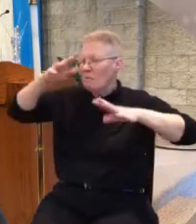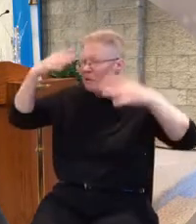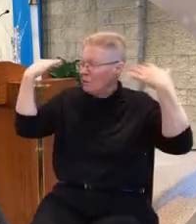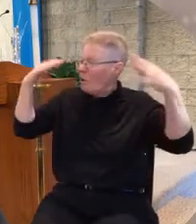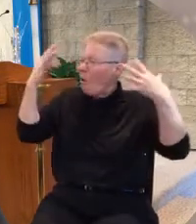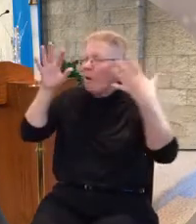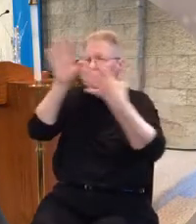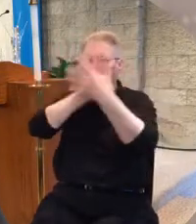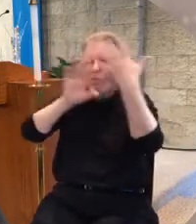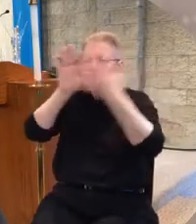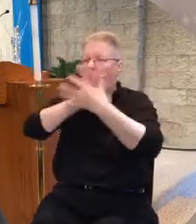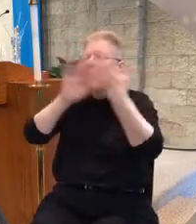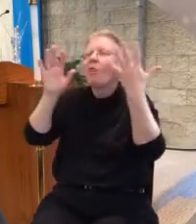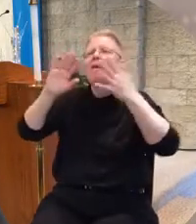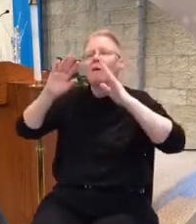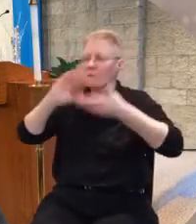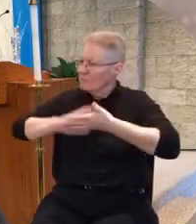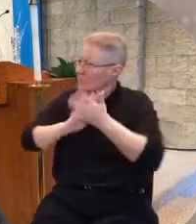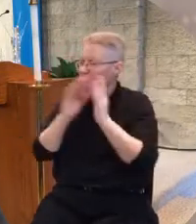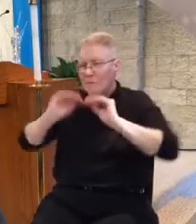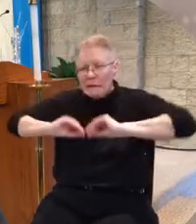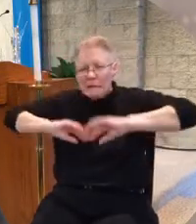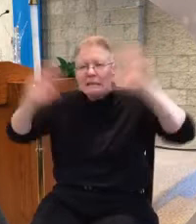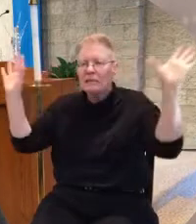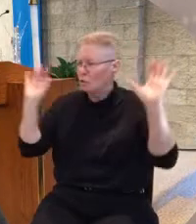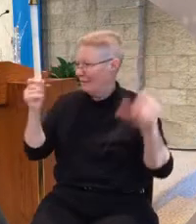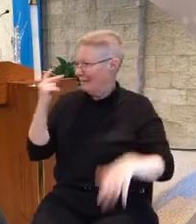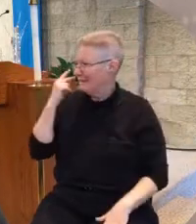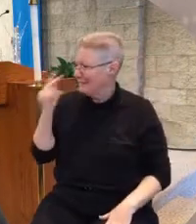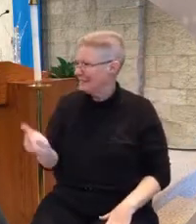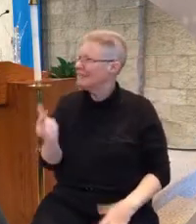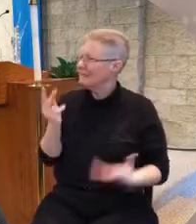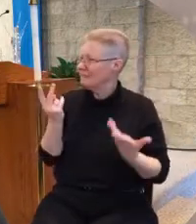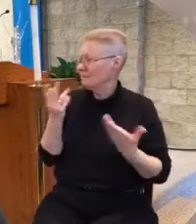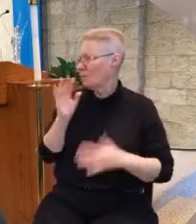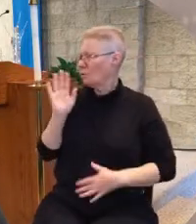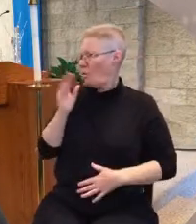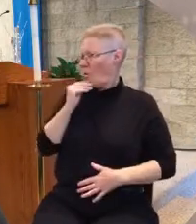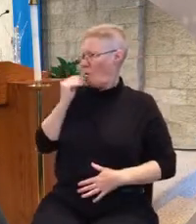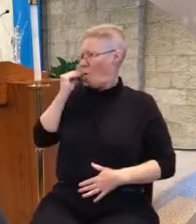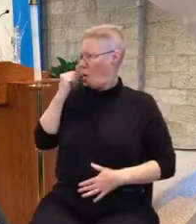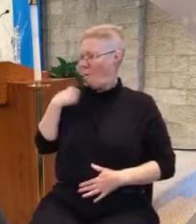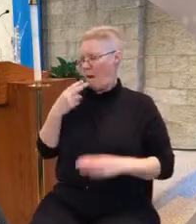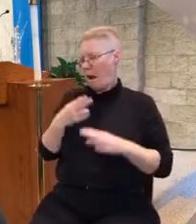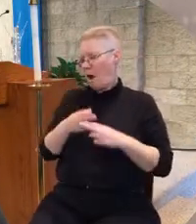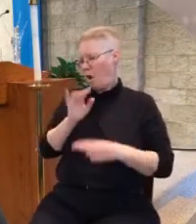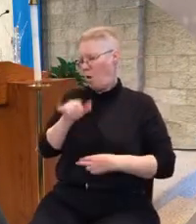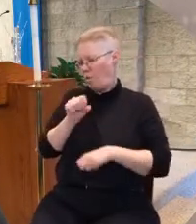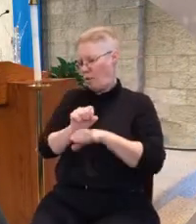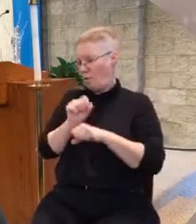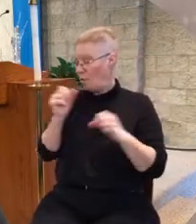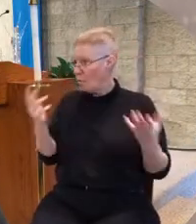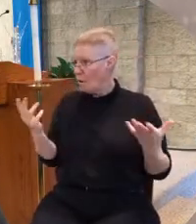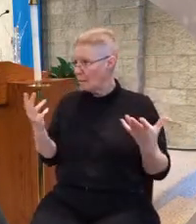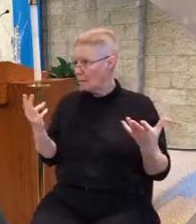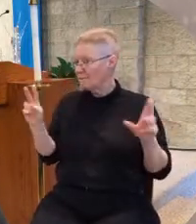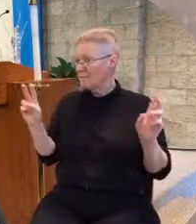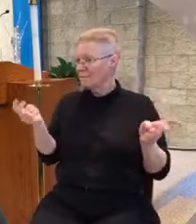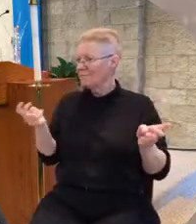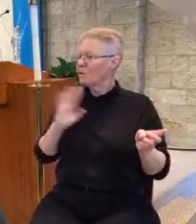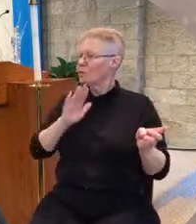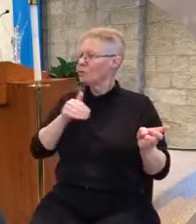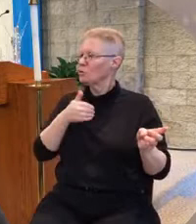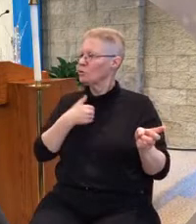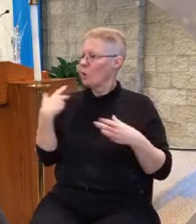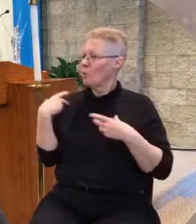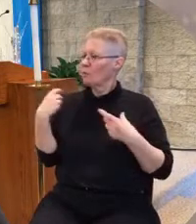and awakens you to home. And I call this process, I call this work soul recovery. Now, soul